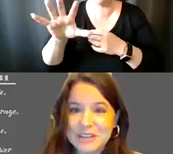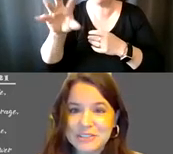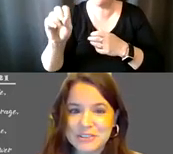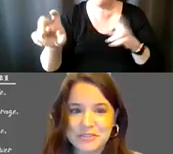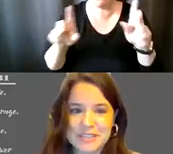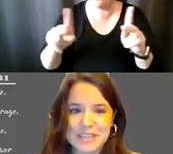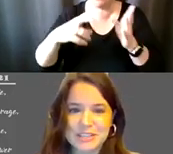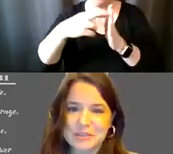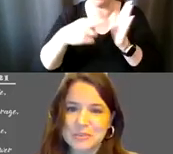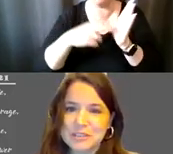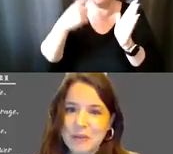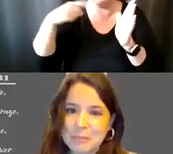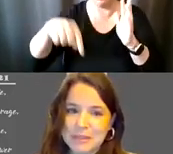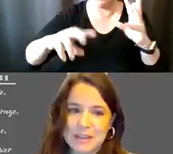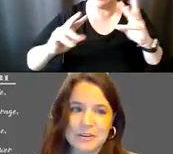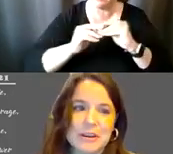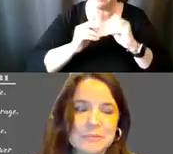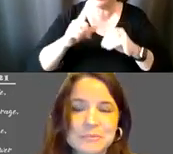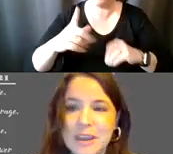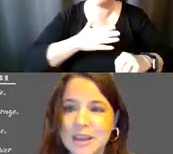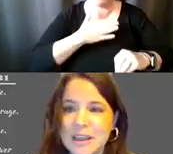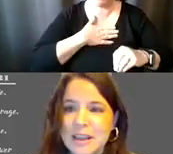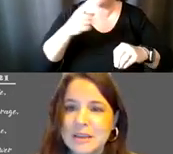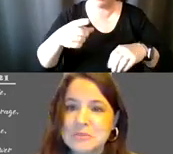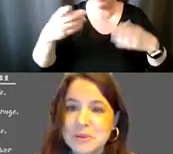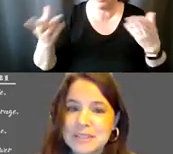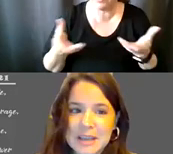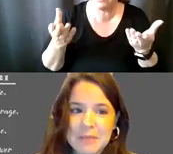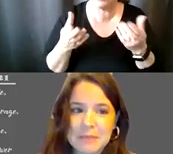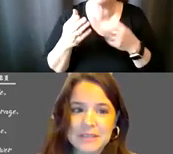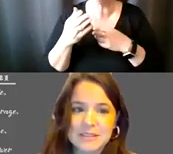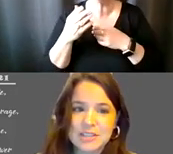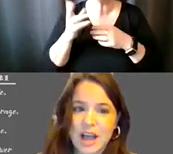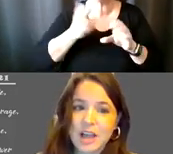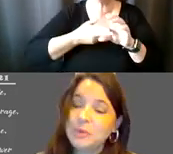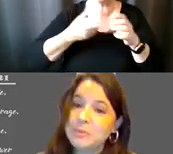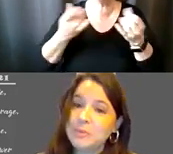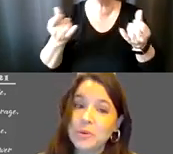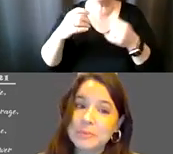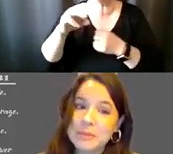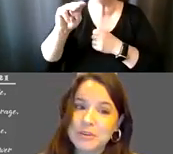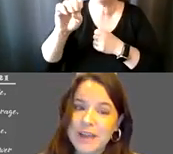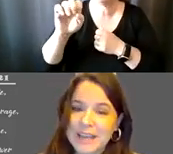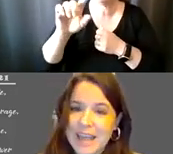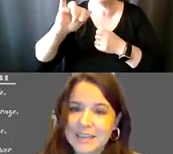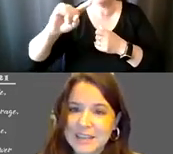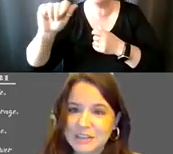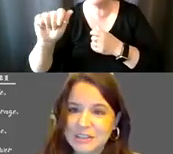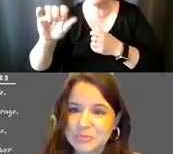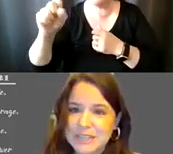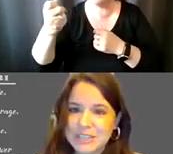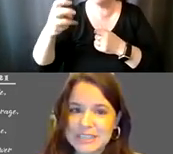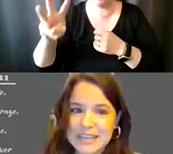attendees registered for this session. We're so happy that you're here. I'm joined today by Melissa Shaw, who will be providing